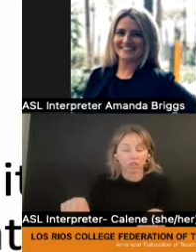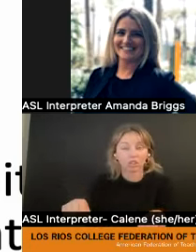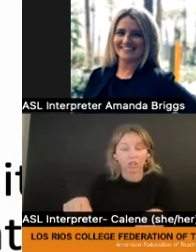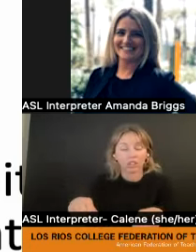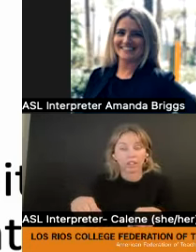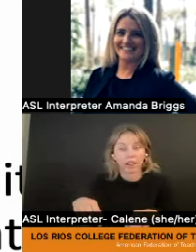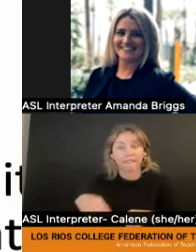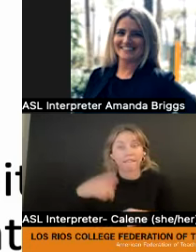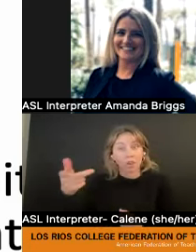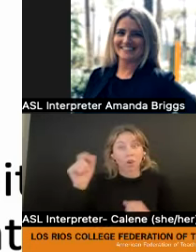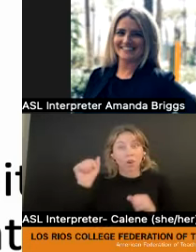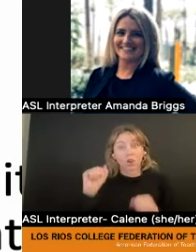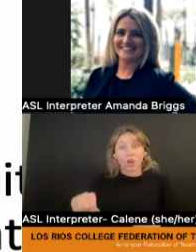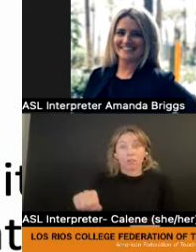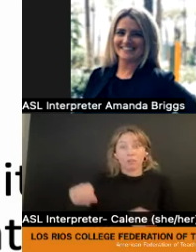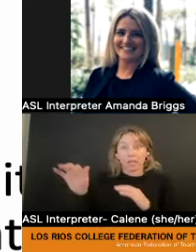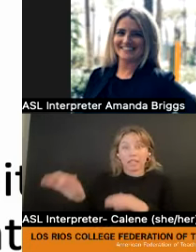you can be taken online